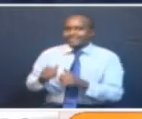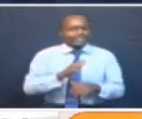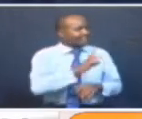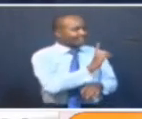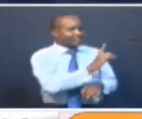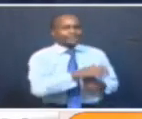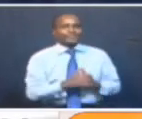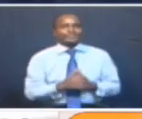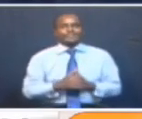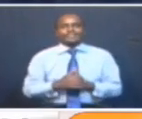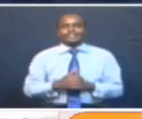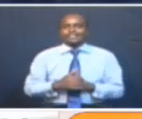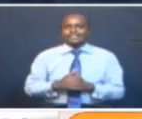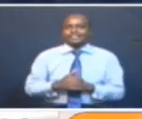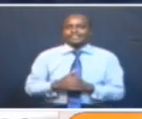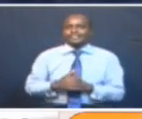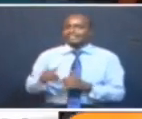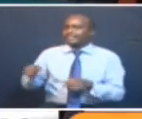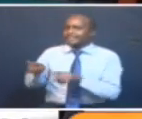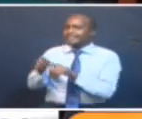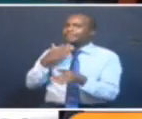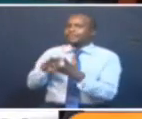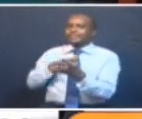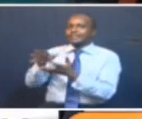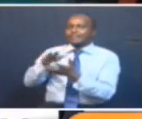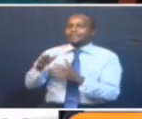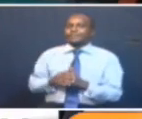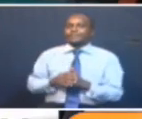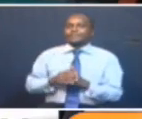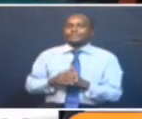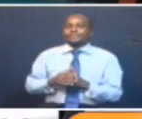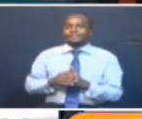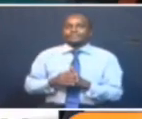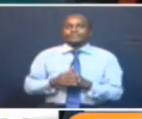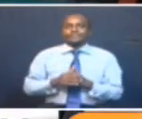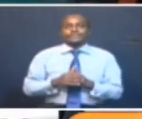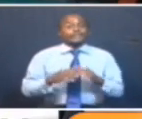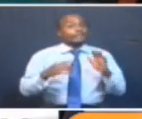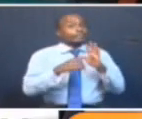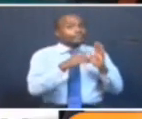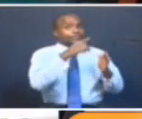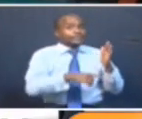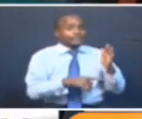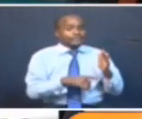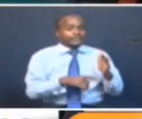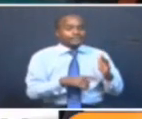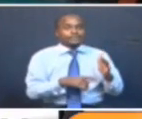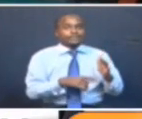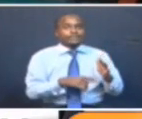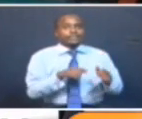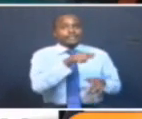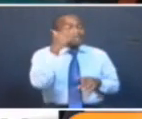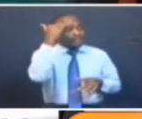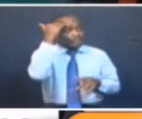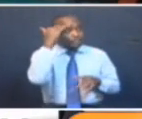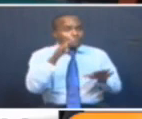Manu. I want to laugh like Madiba. No, but the point is that he knew everything.